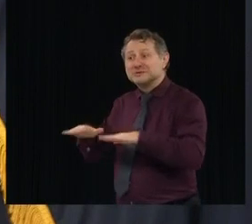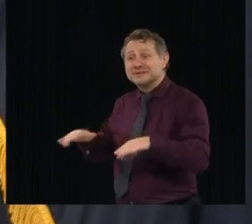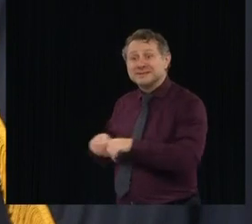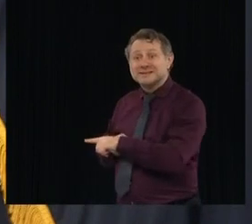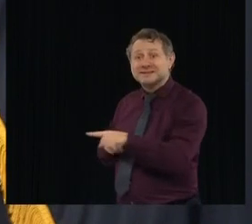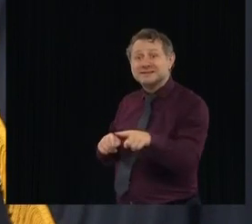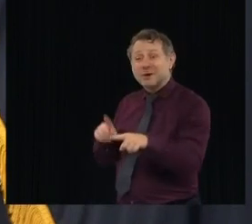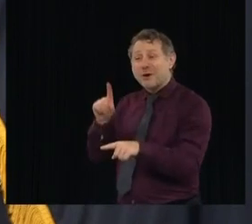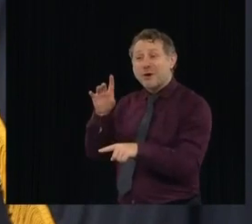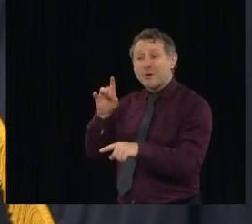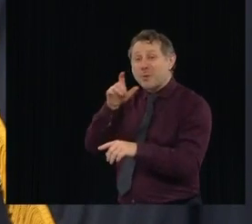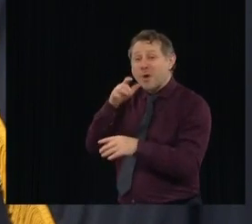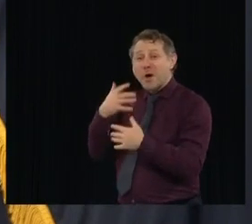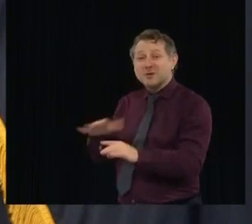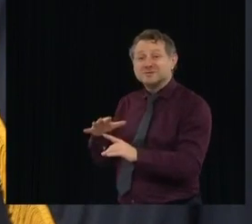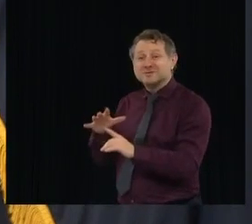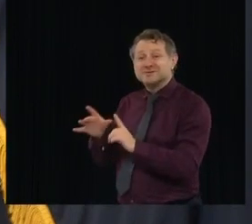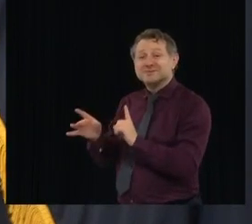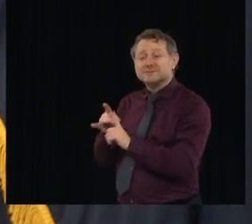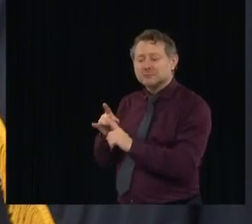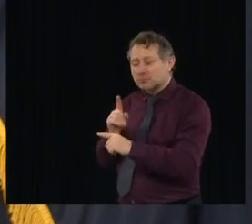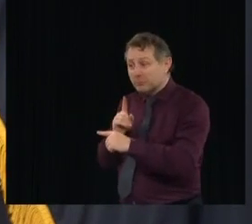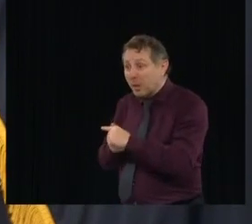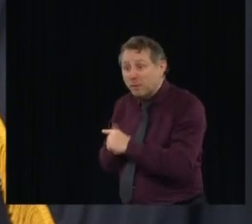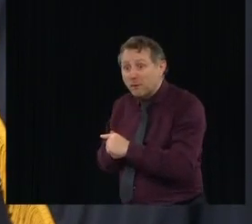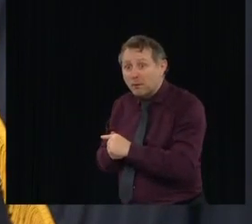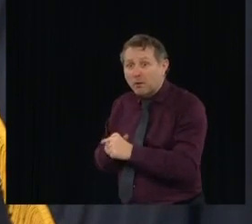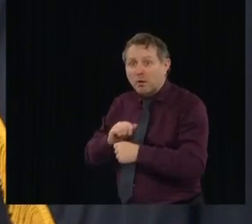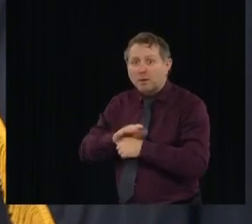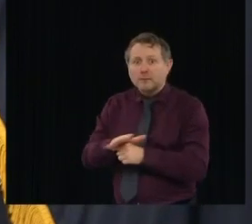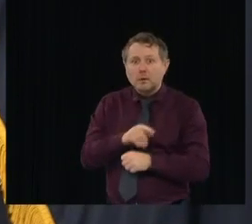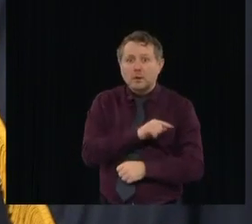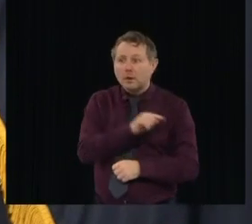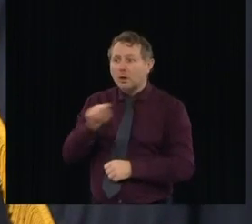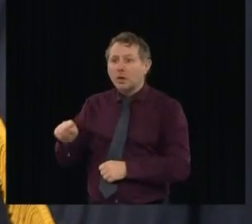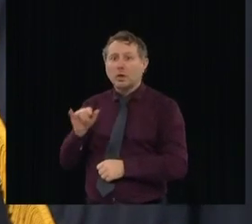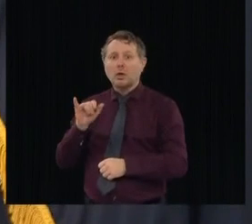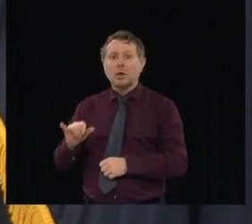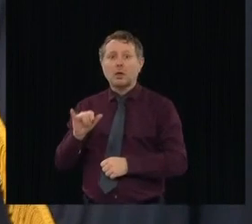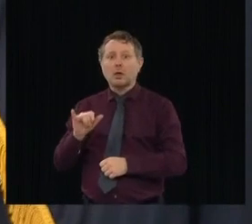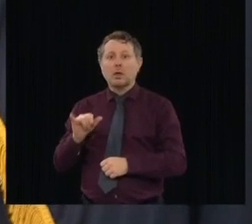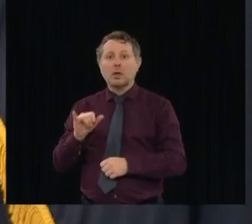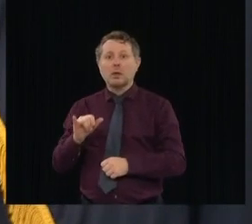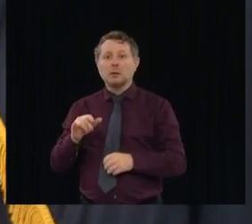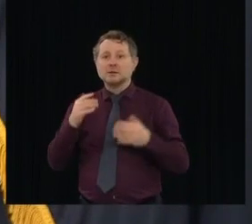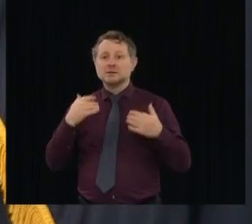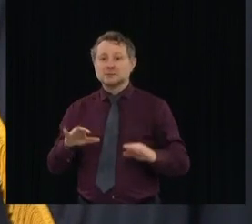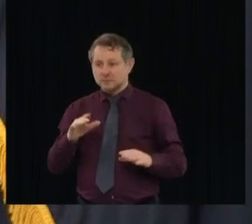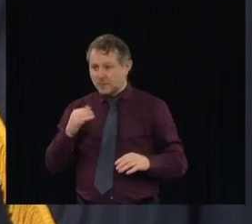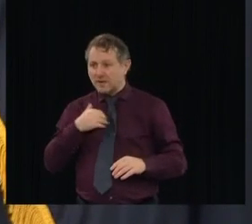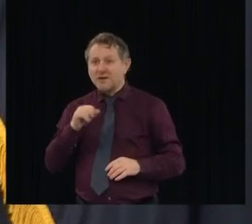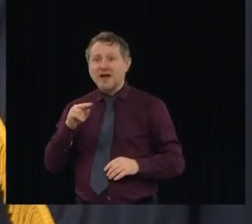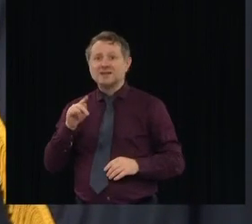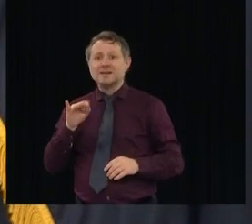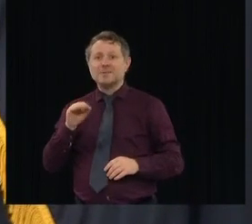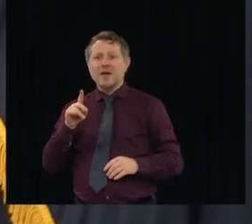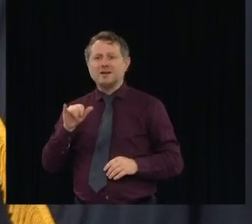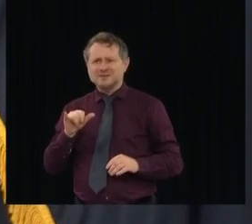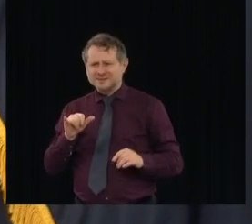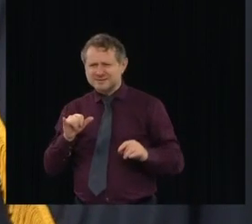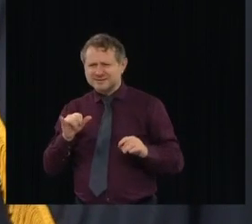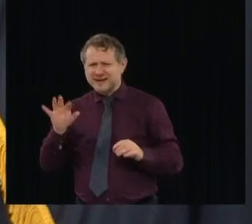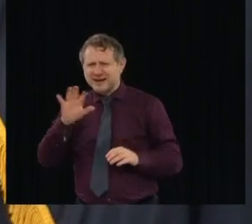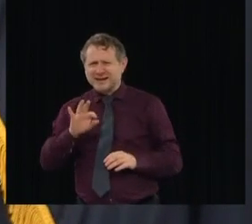positive or had the antibodies, close to like 90%, either were positive or had the